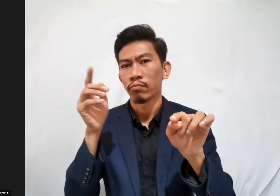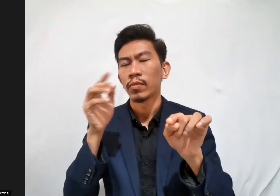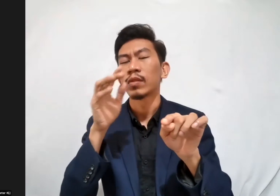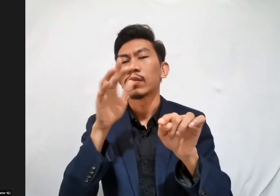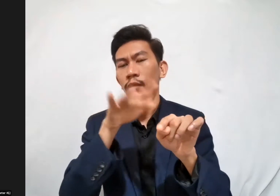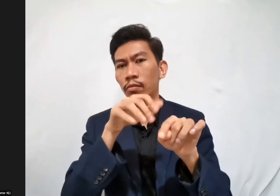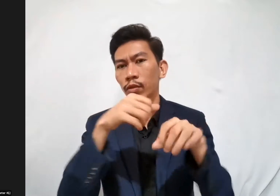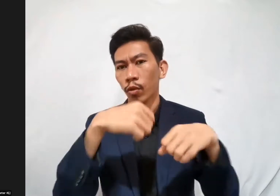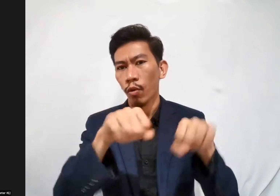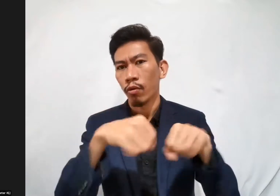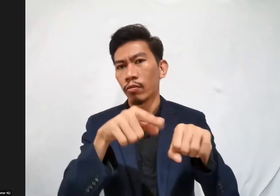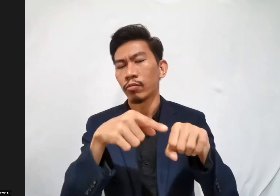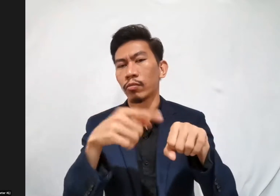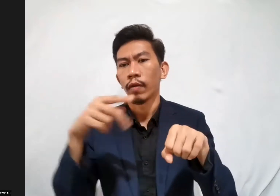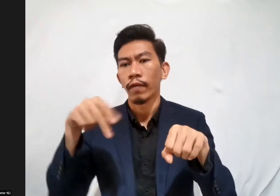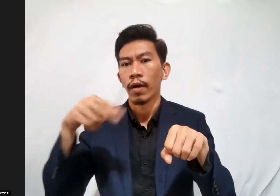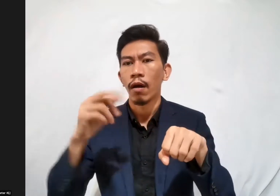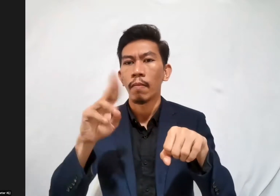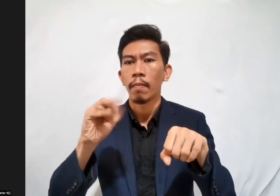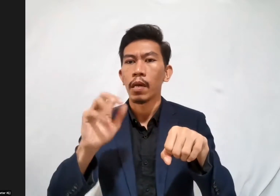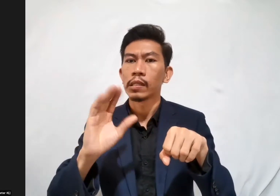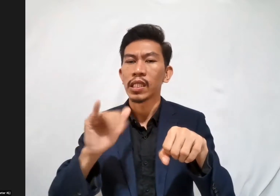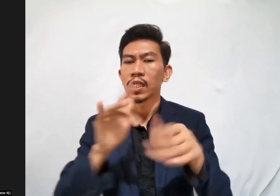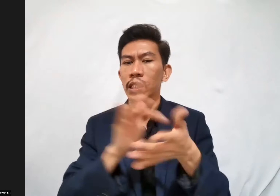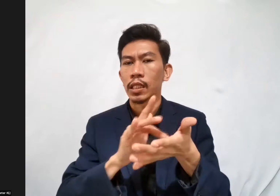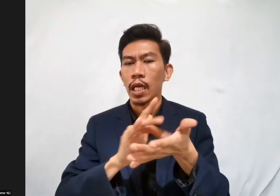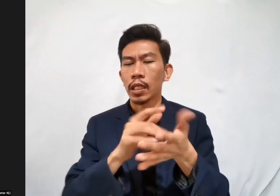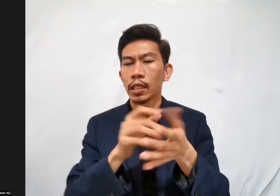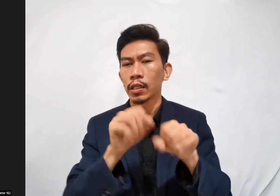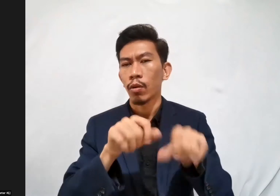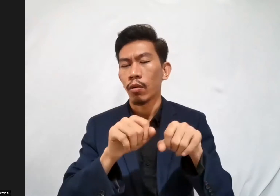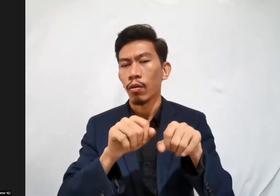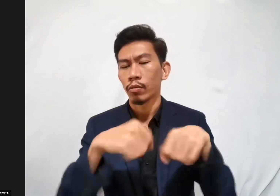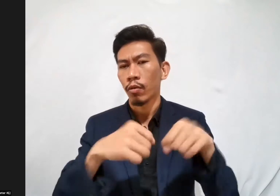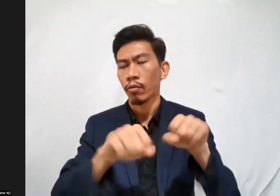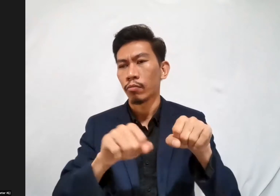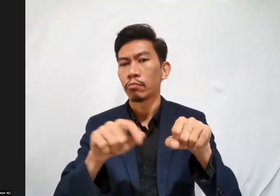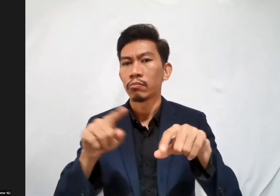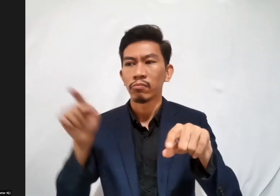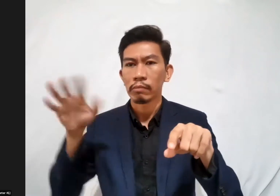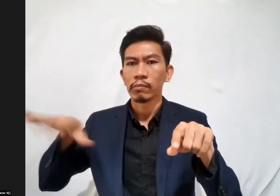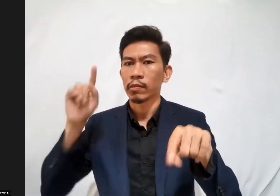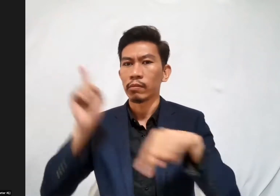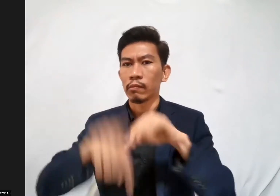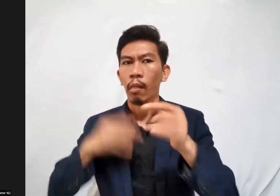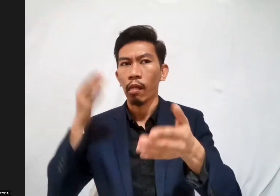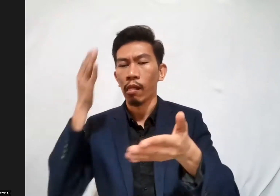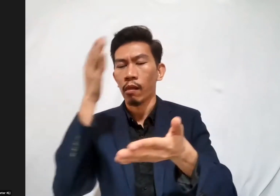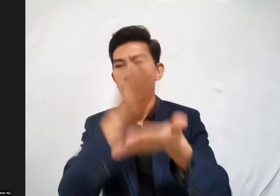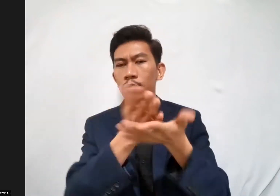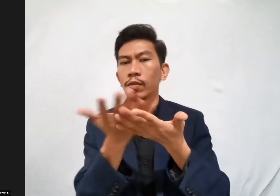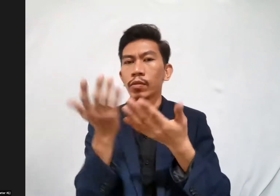they usually get. So not many were served, but the program was open the